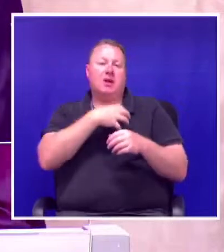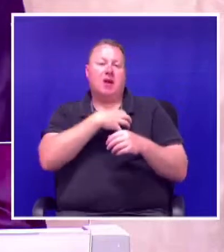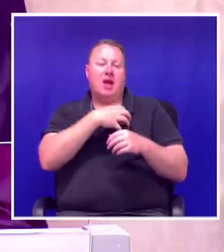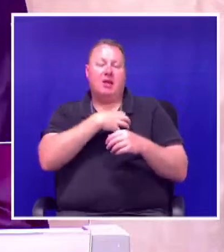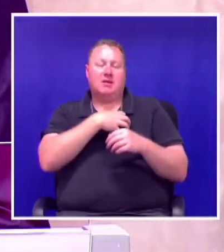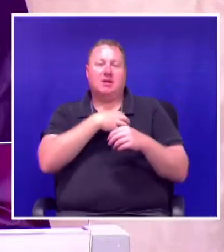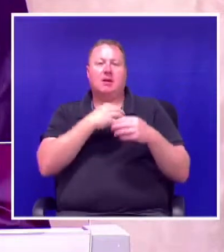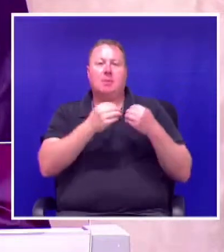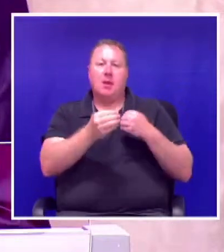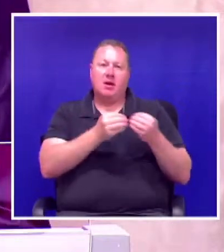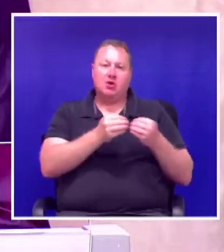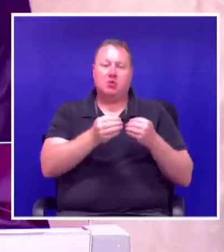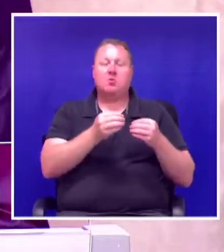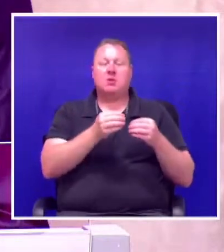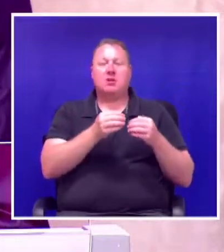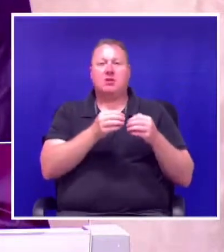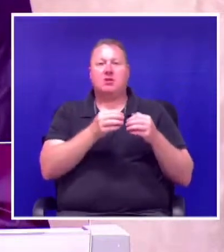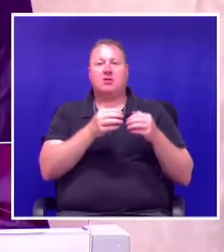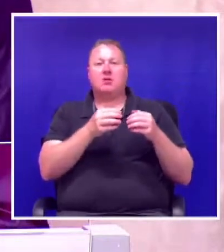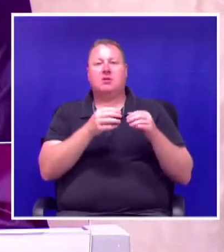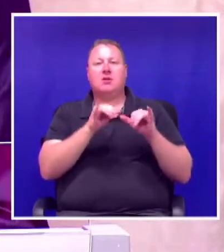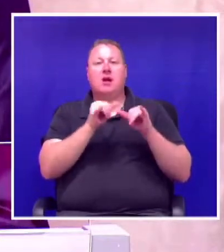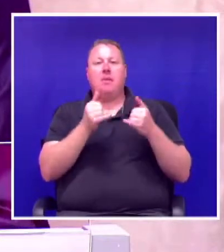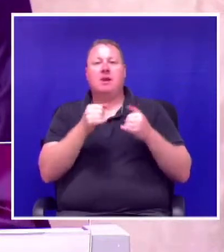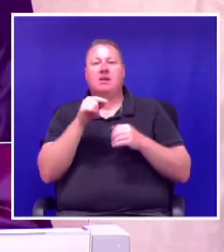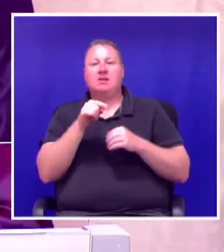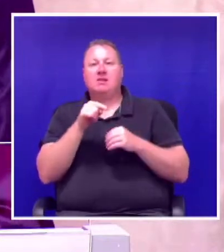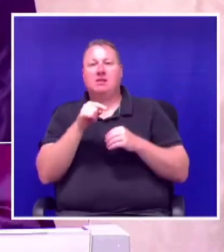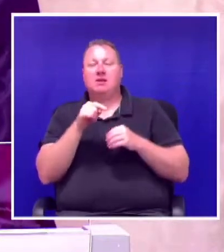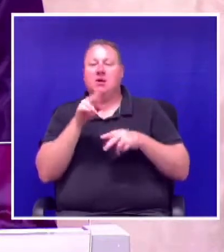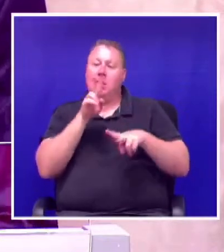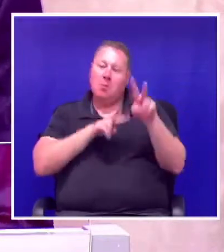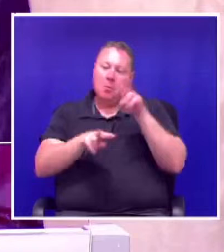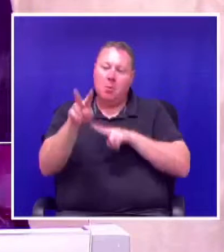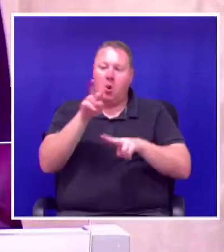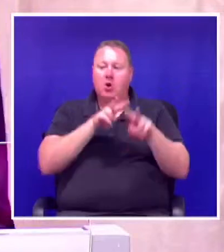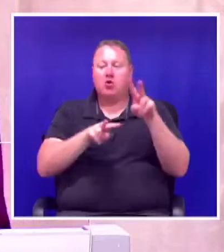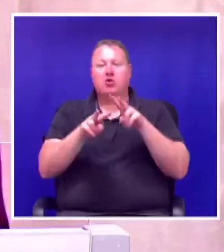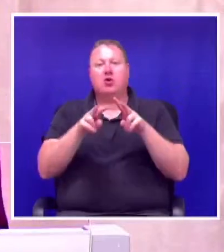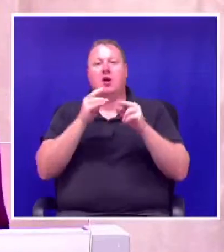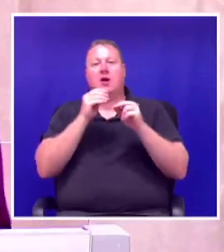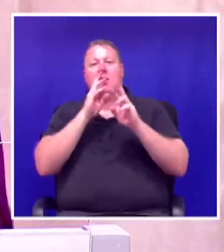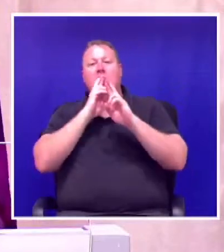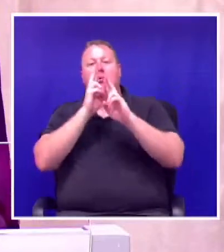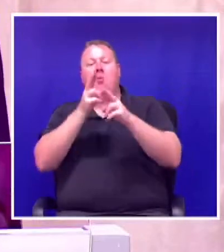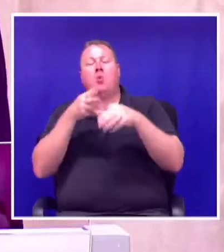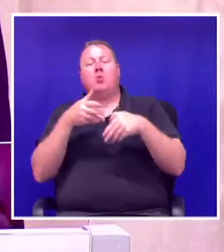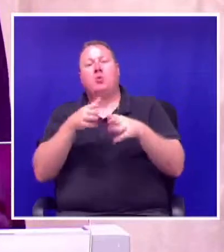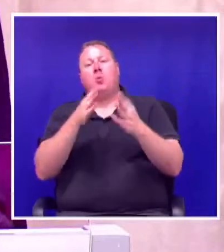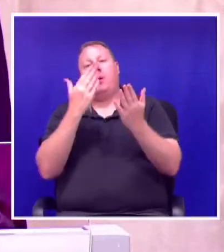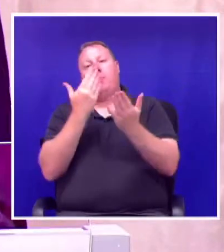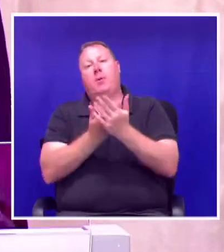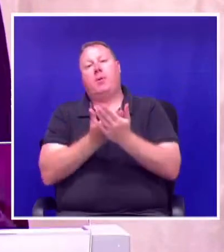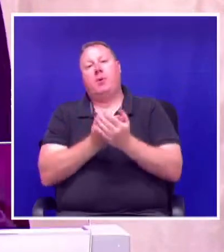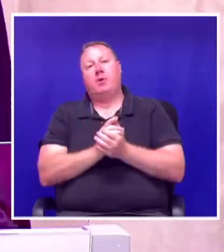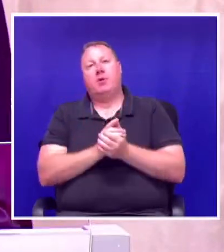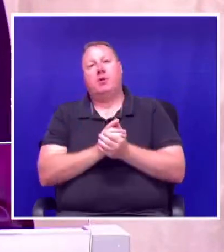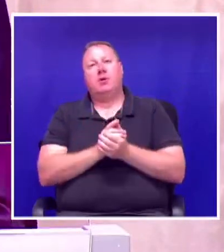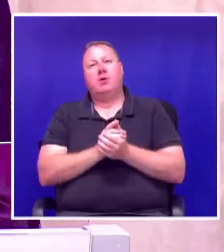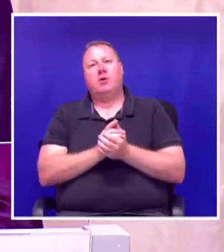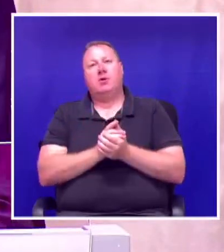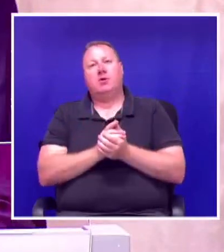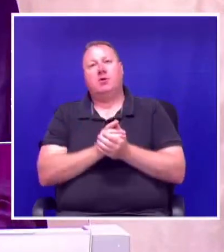state-owned company, provide for appropriate and effective monitoring and reporting mechanism over